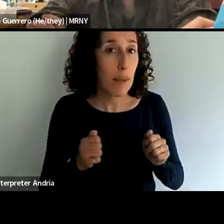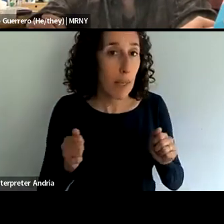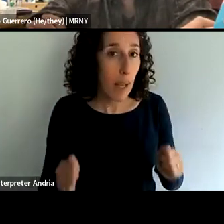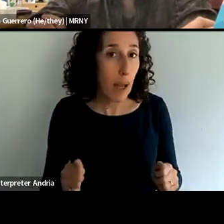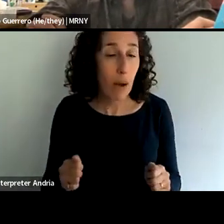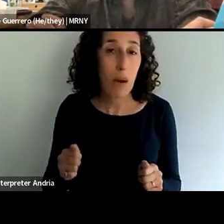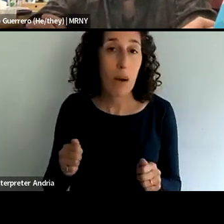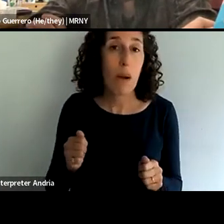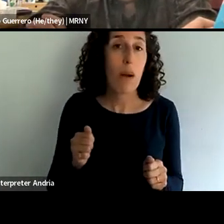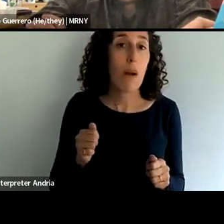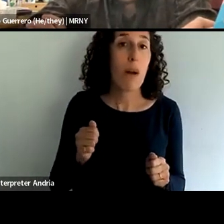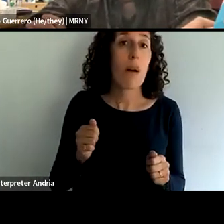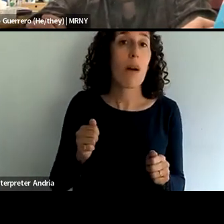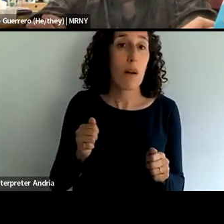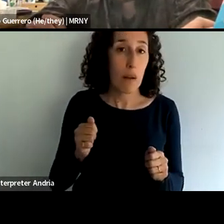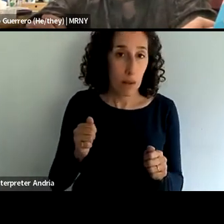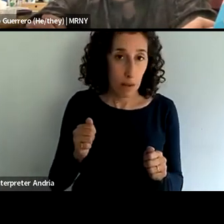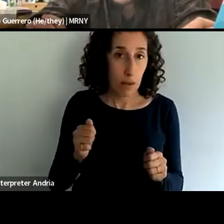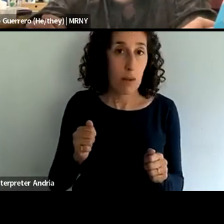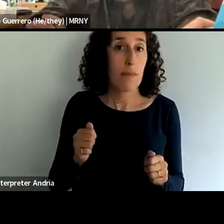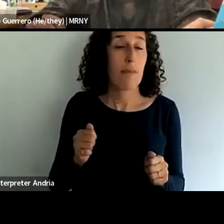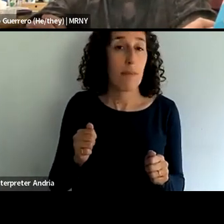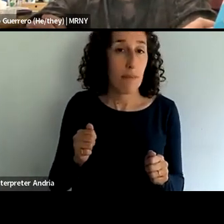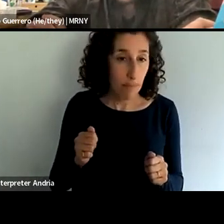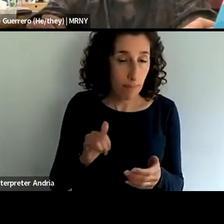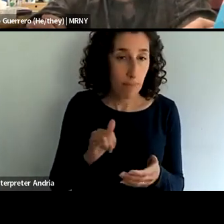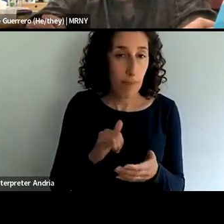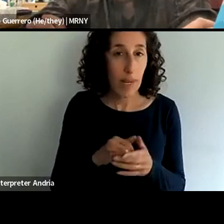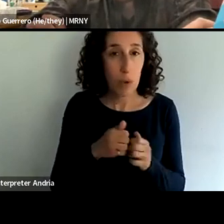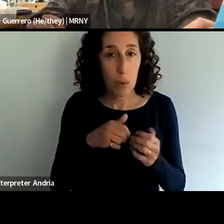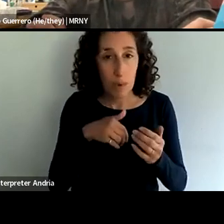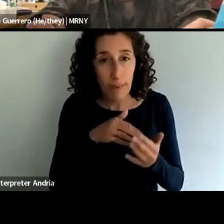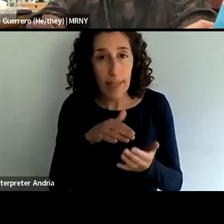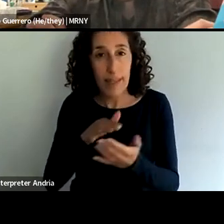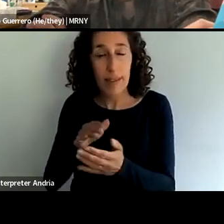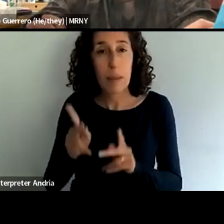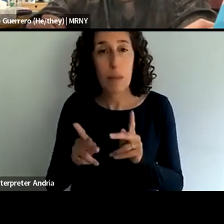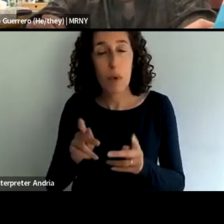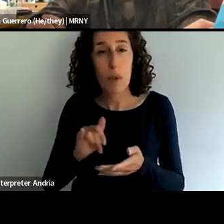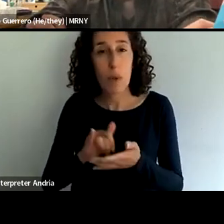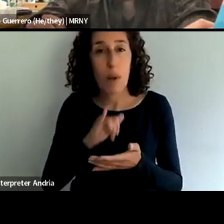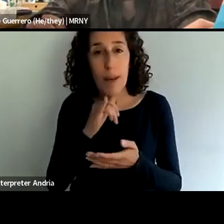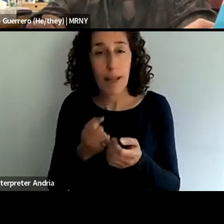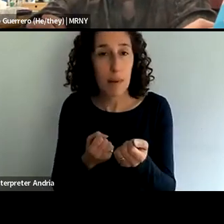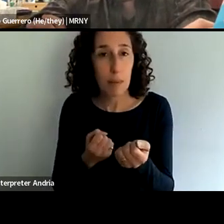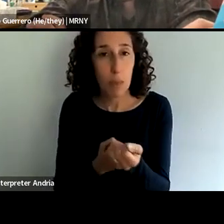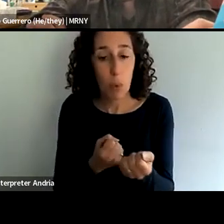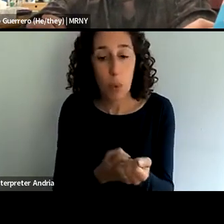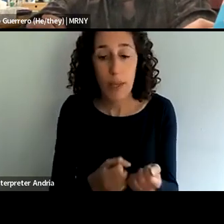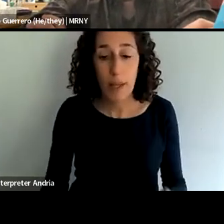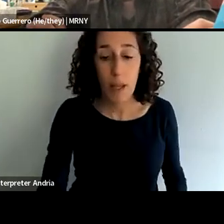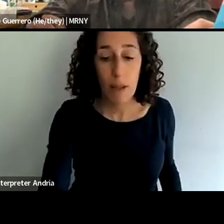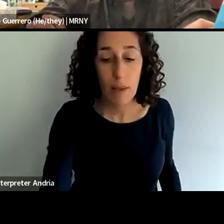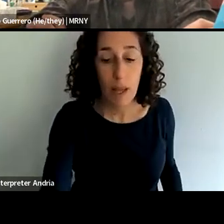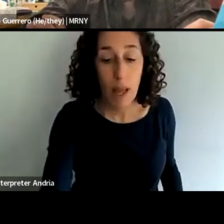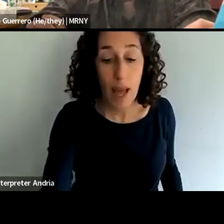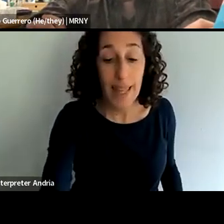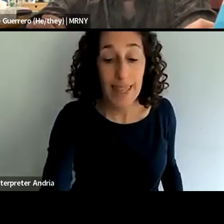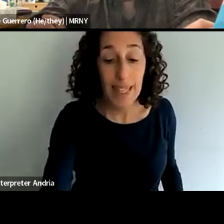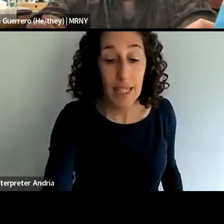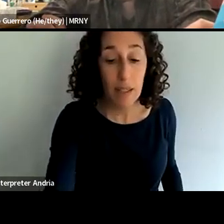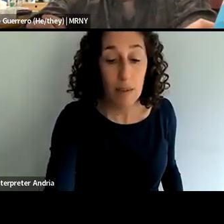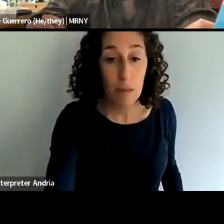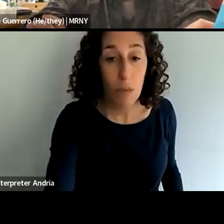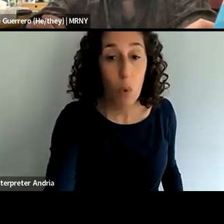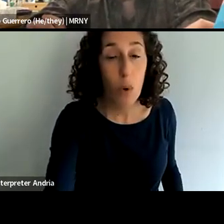attacked for taking over the children, right? This is, I think it's important for us to actually think of